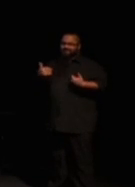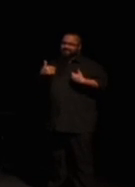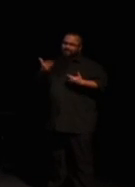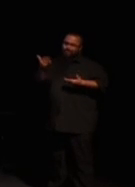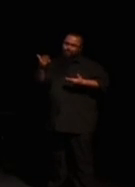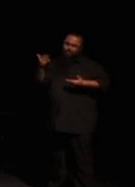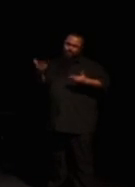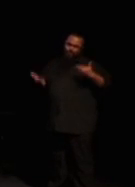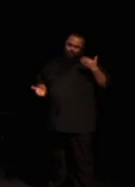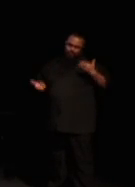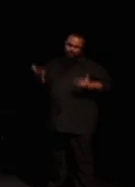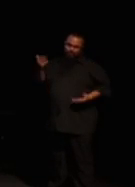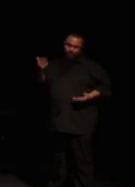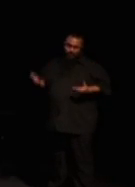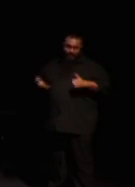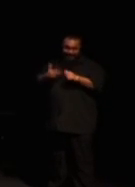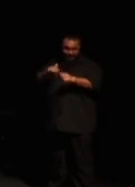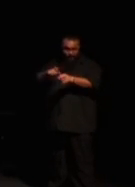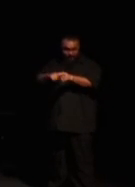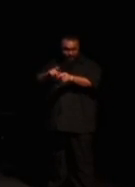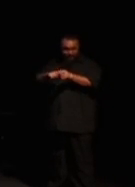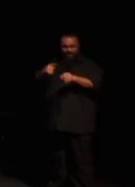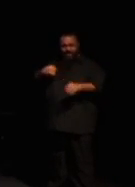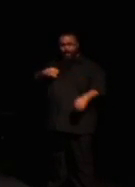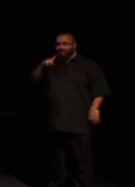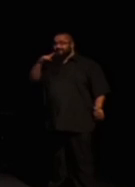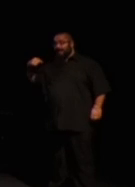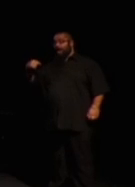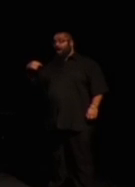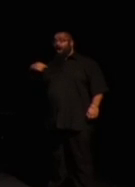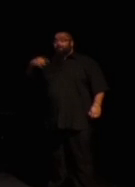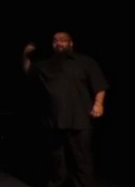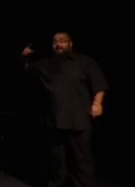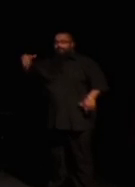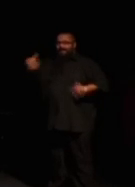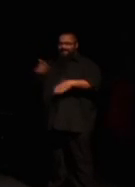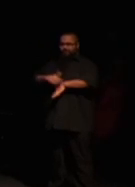I'm not quite sure if that's an answer to your question.